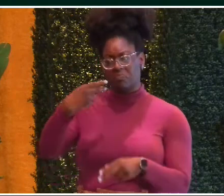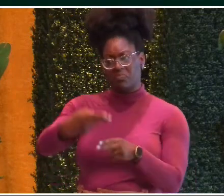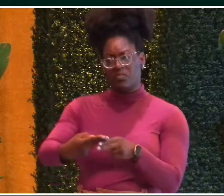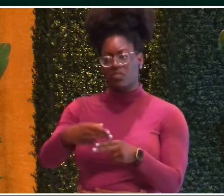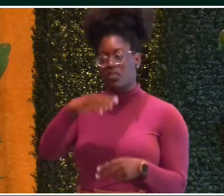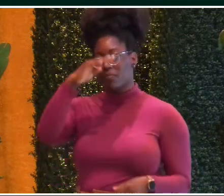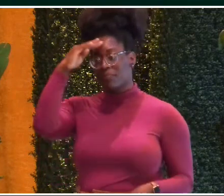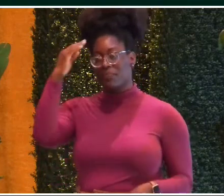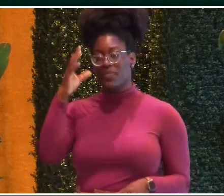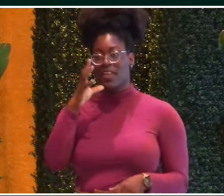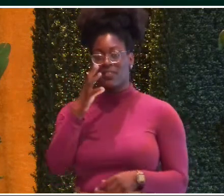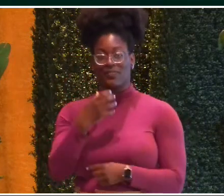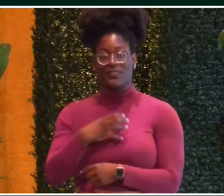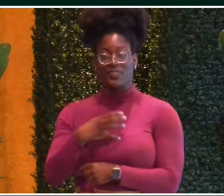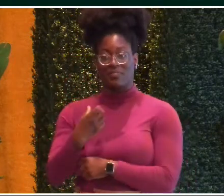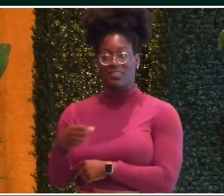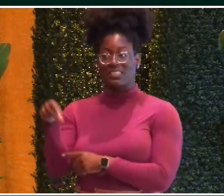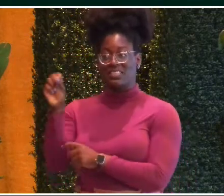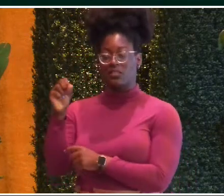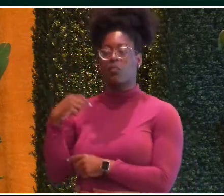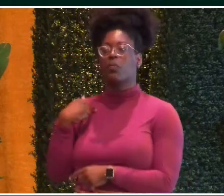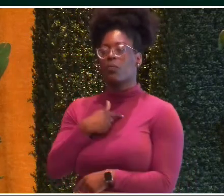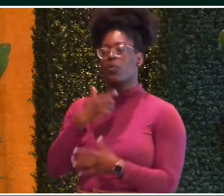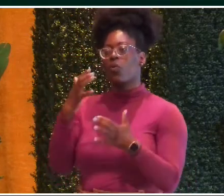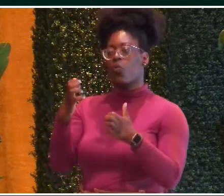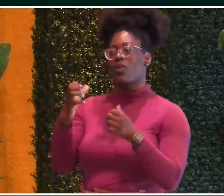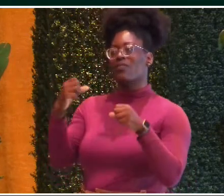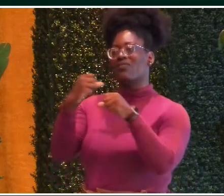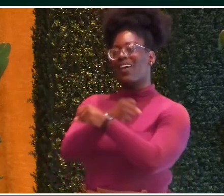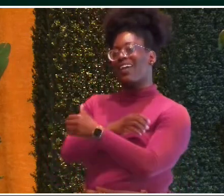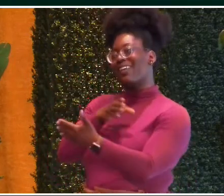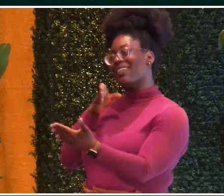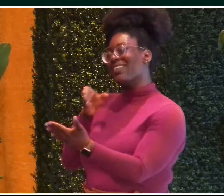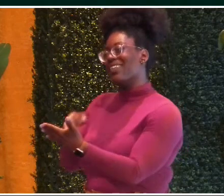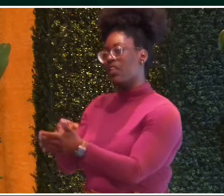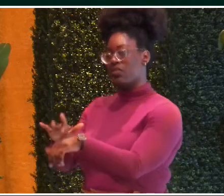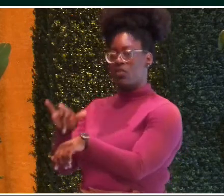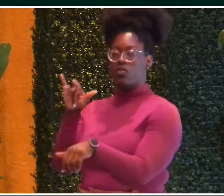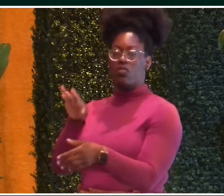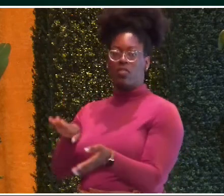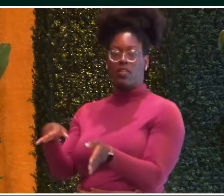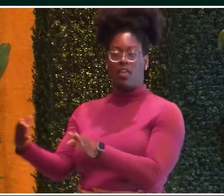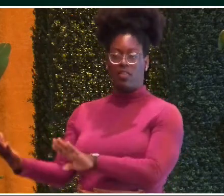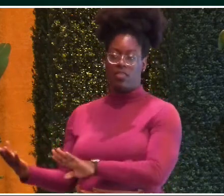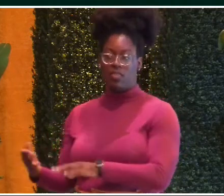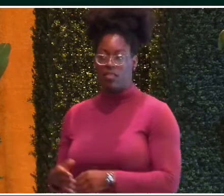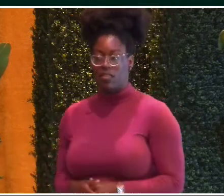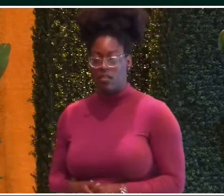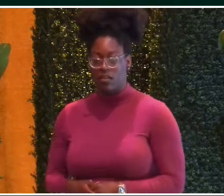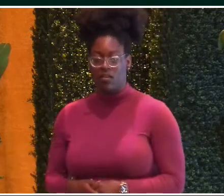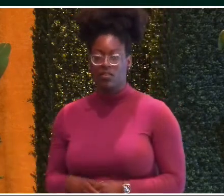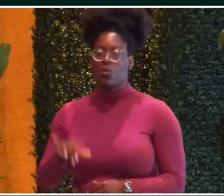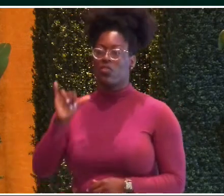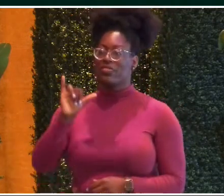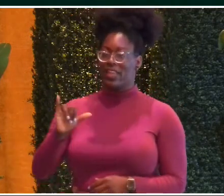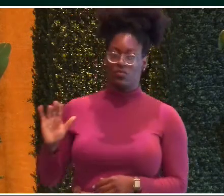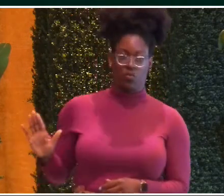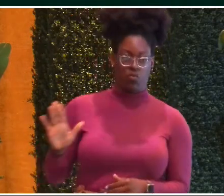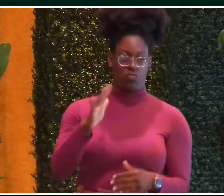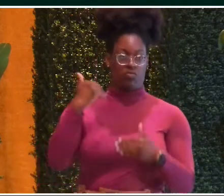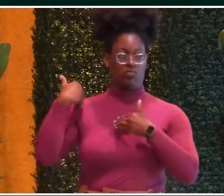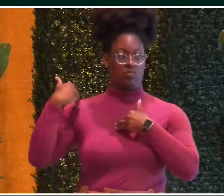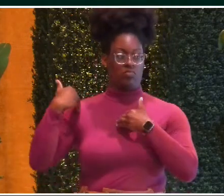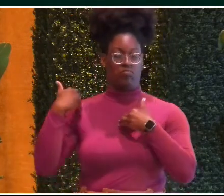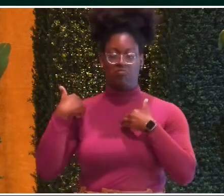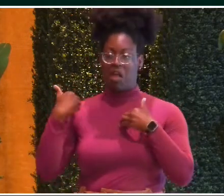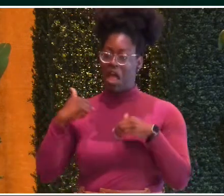against premature death. That's our charge. That is Mary Hooks's mandate as well. Yeah? So if we do